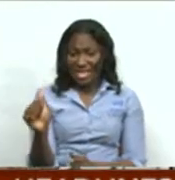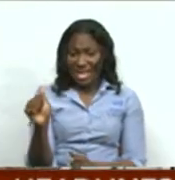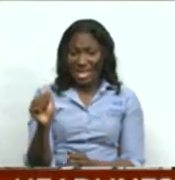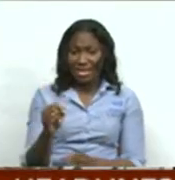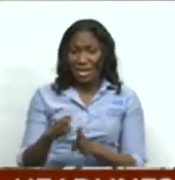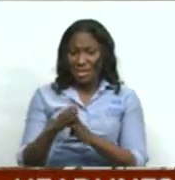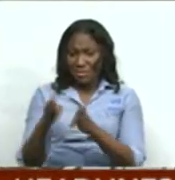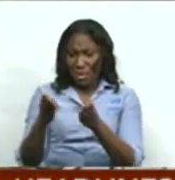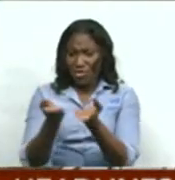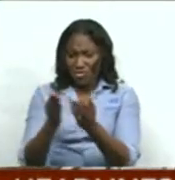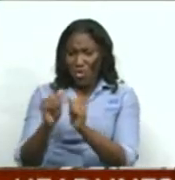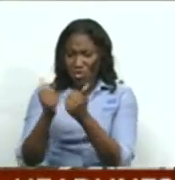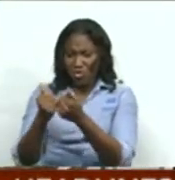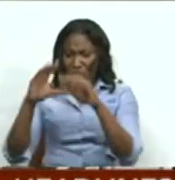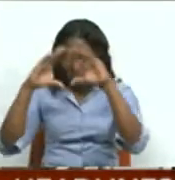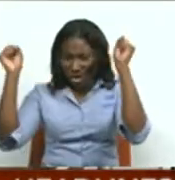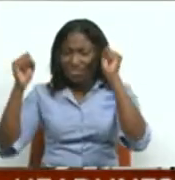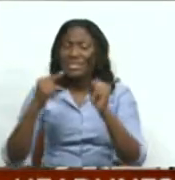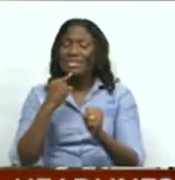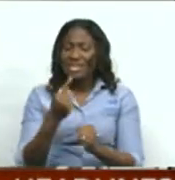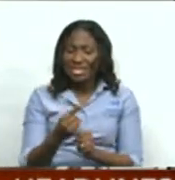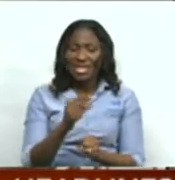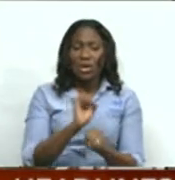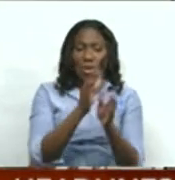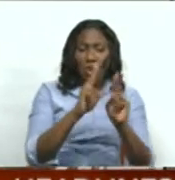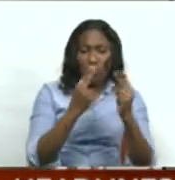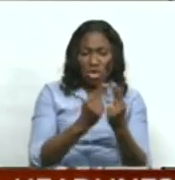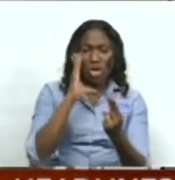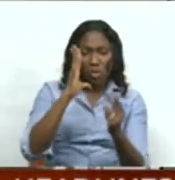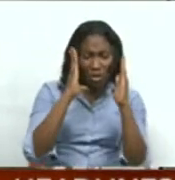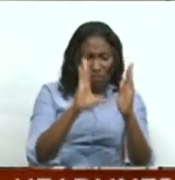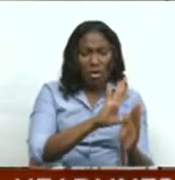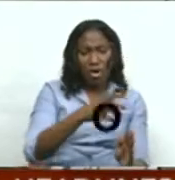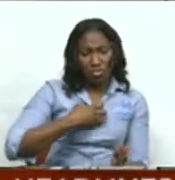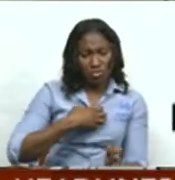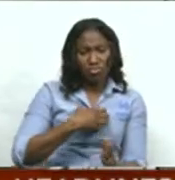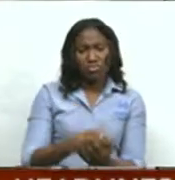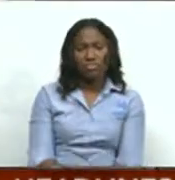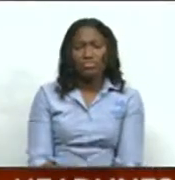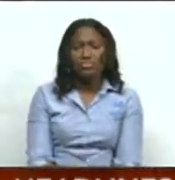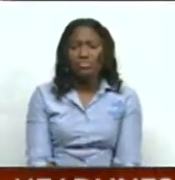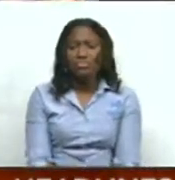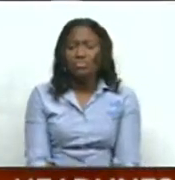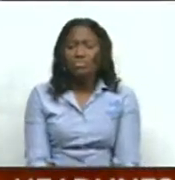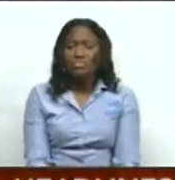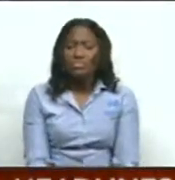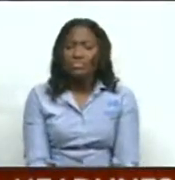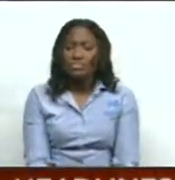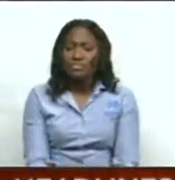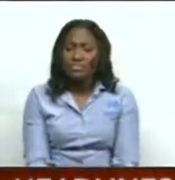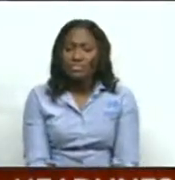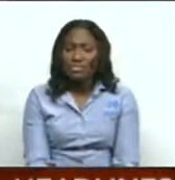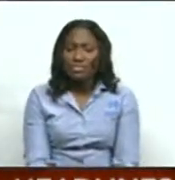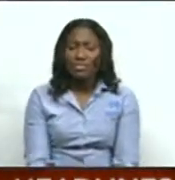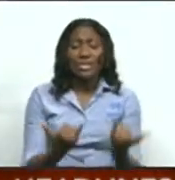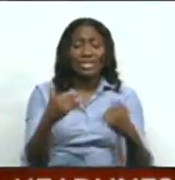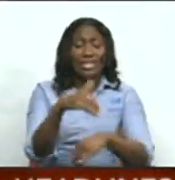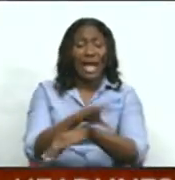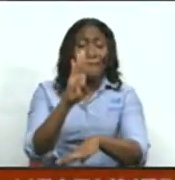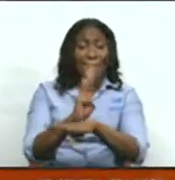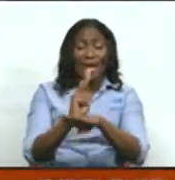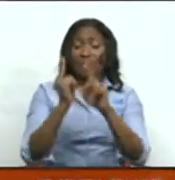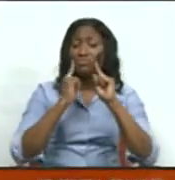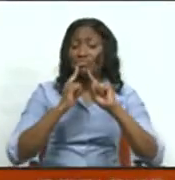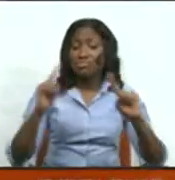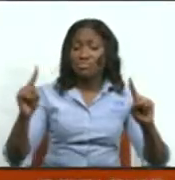PSA President Leroy Batiste says the union will be treating with the complaints with full force. In tonight's Business Watch, in